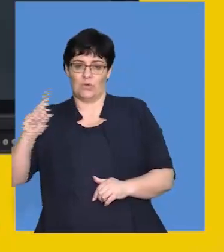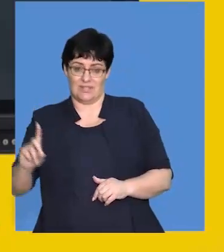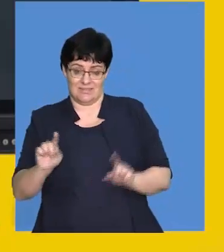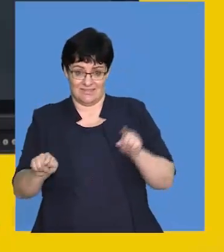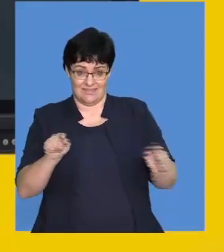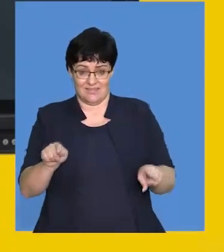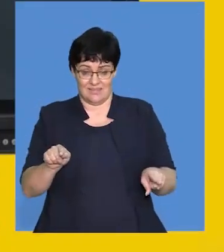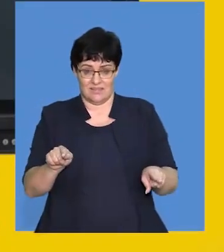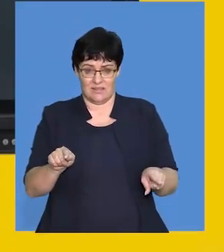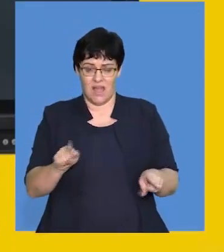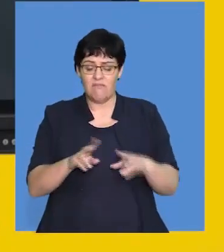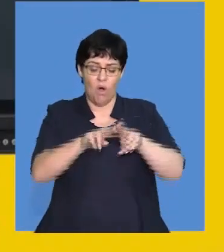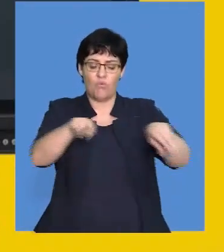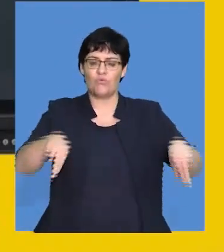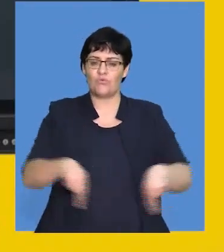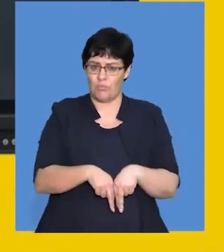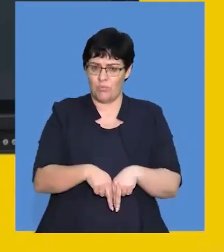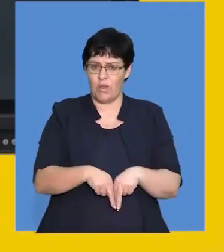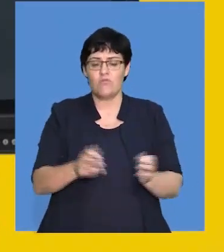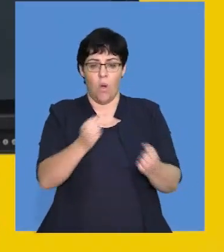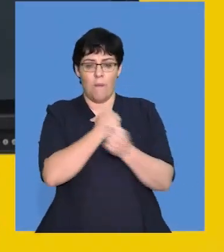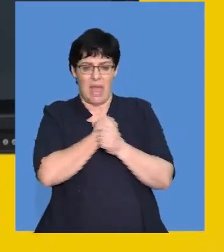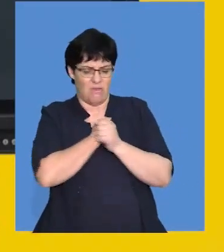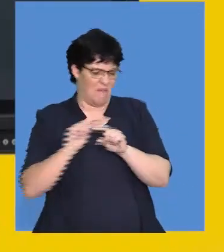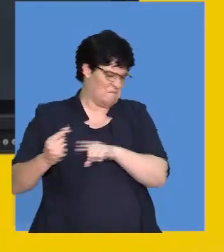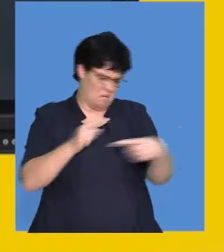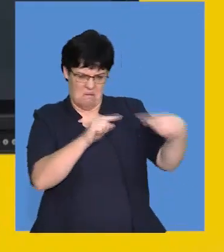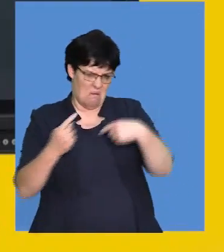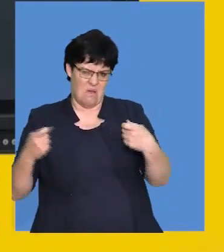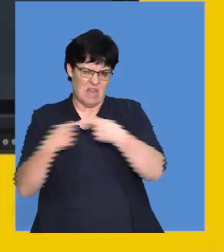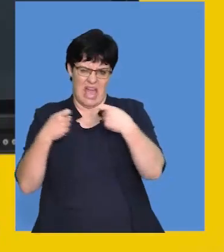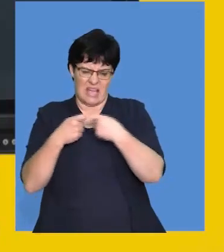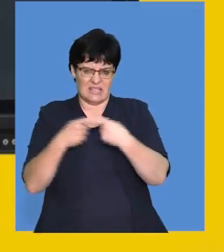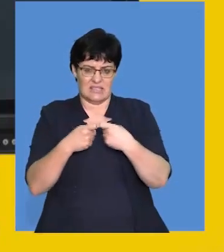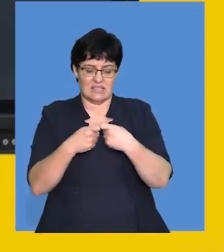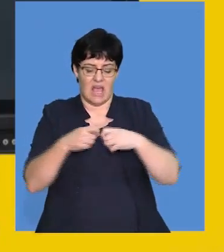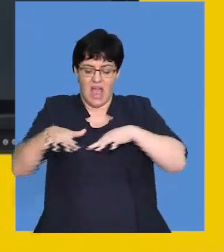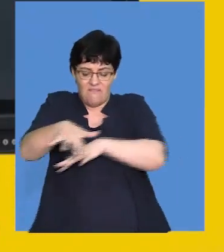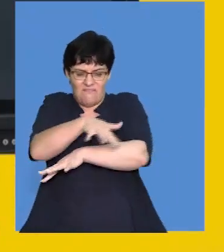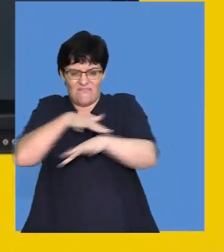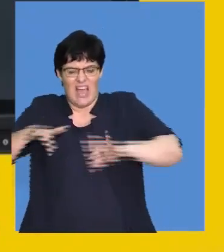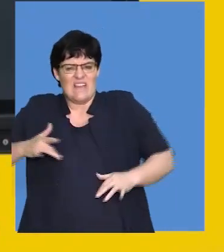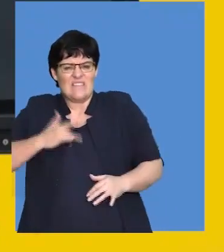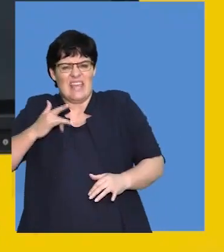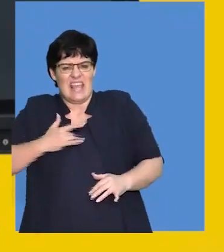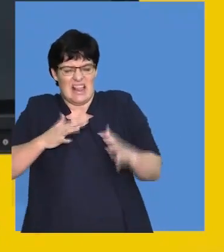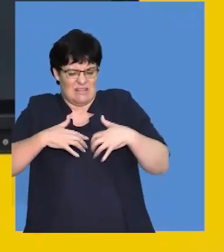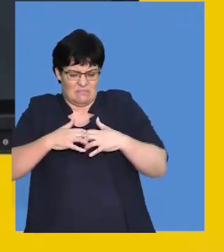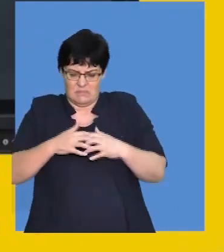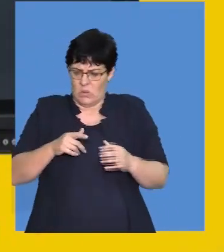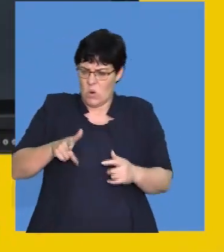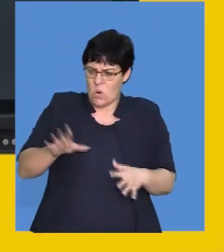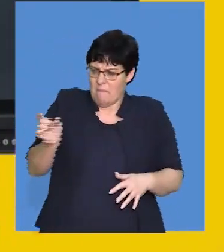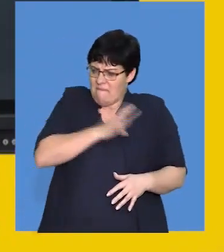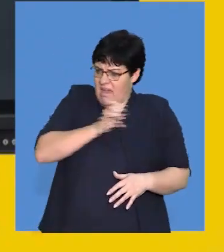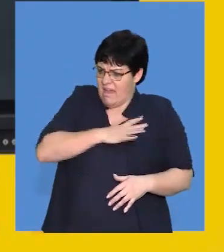in a room and your parents are fighting, the atmosphere that they create of fear